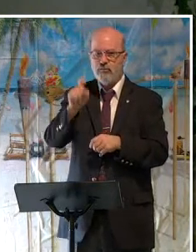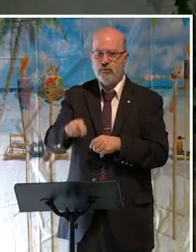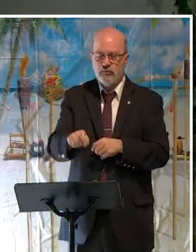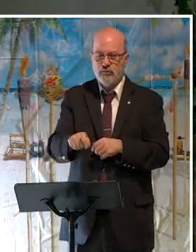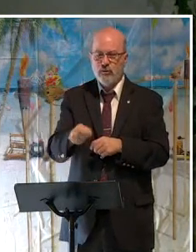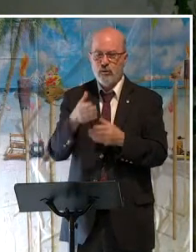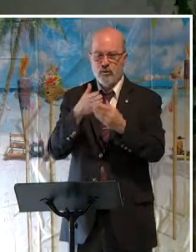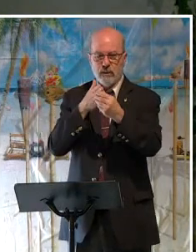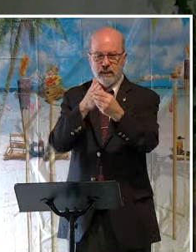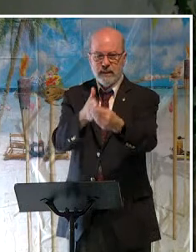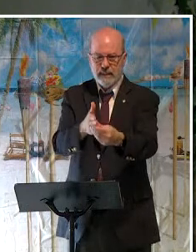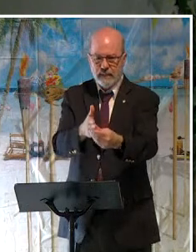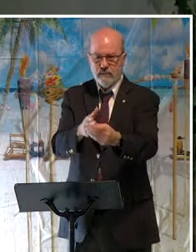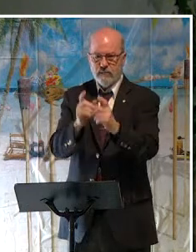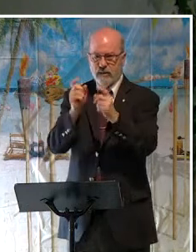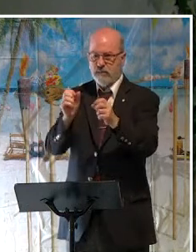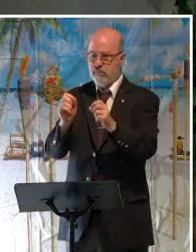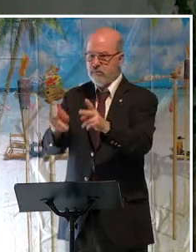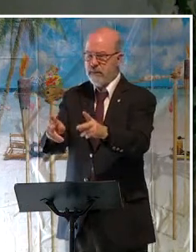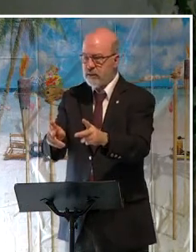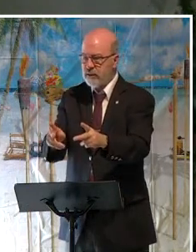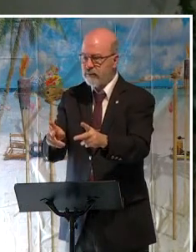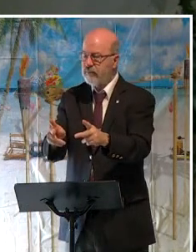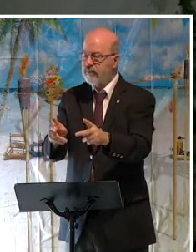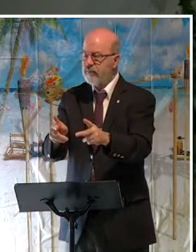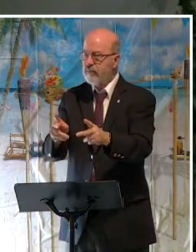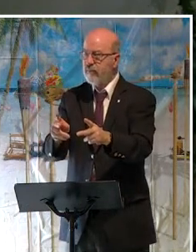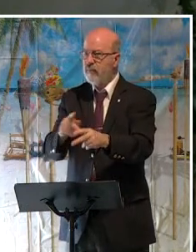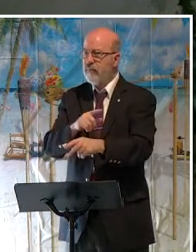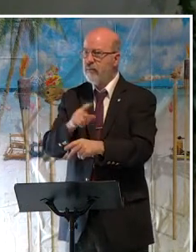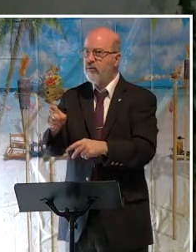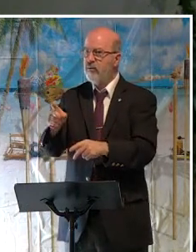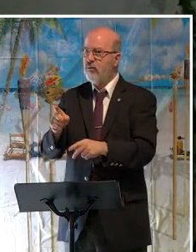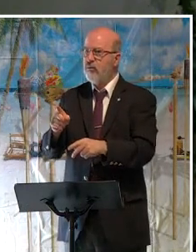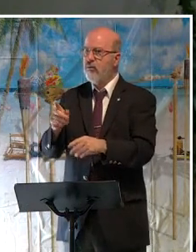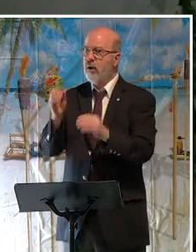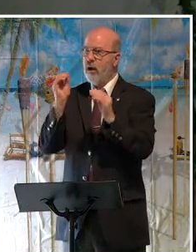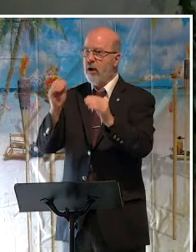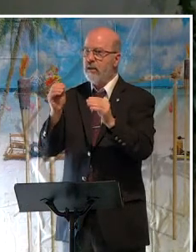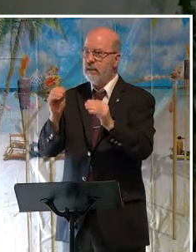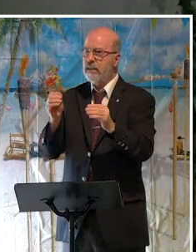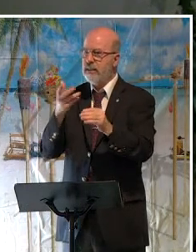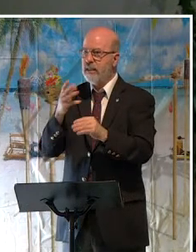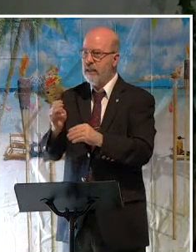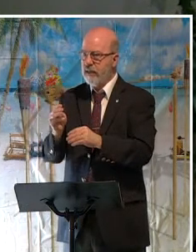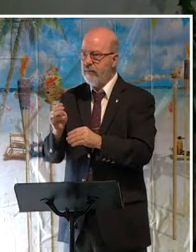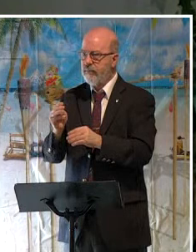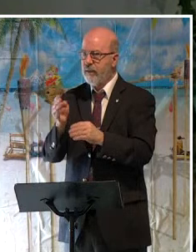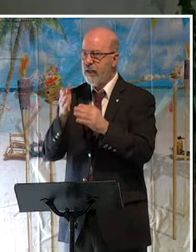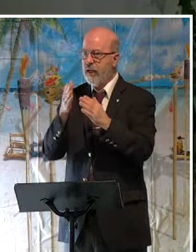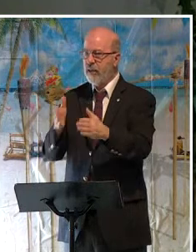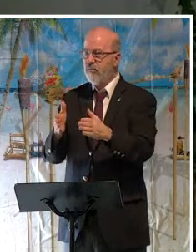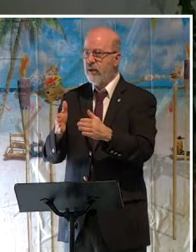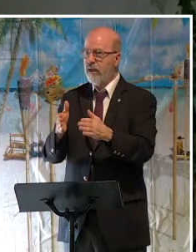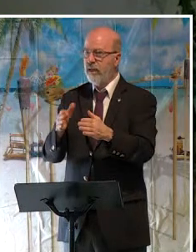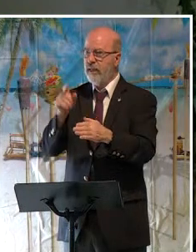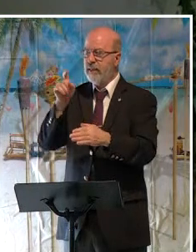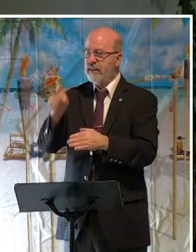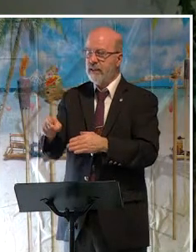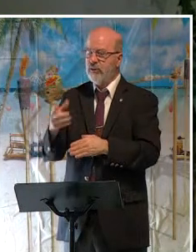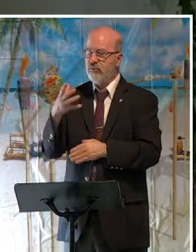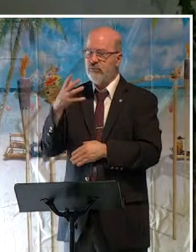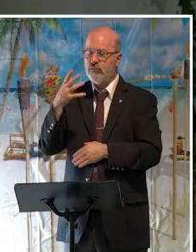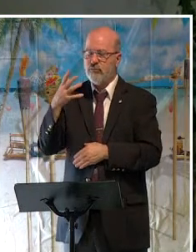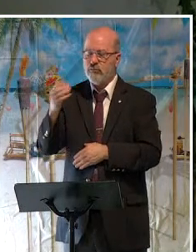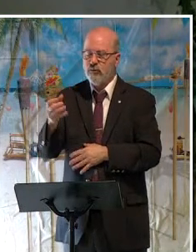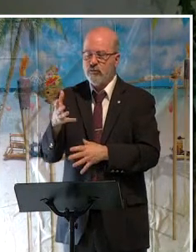or you guide them, or you give them permission, or you allow them, you are training them in the way that they should go.